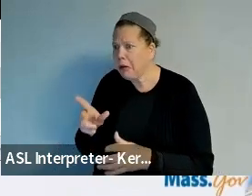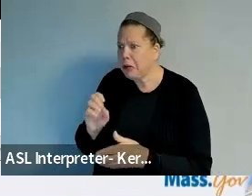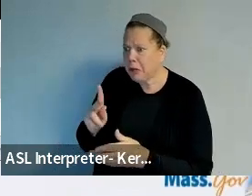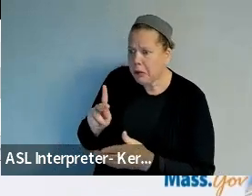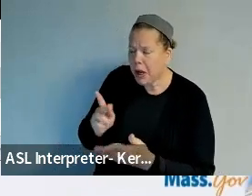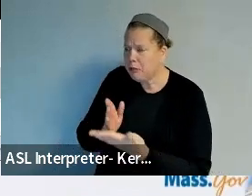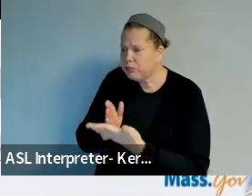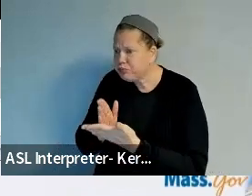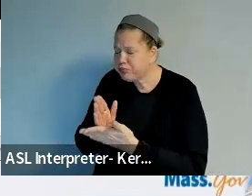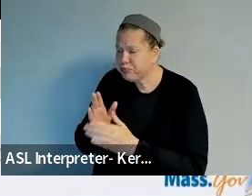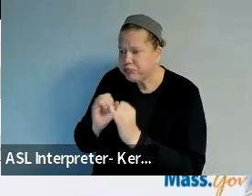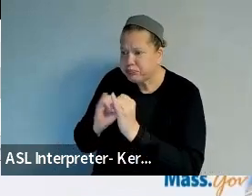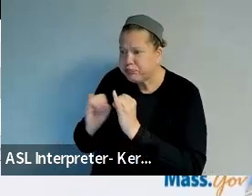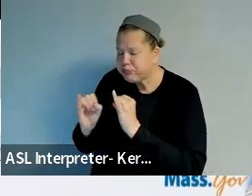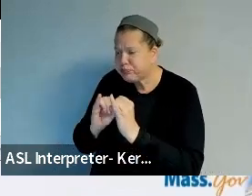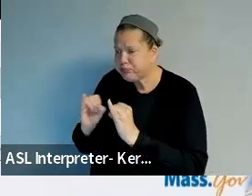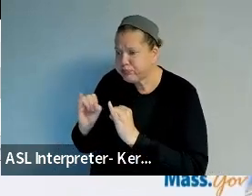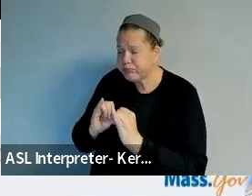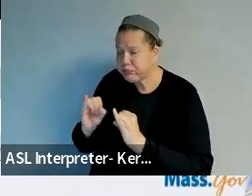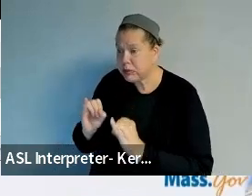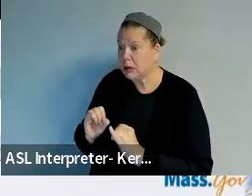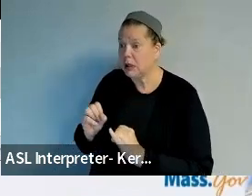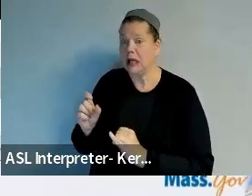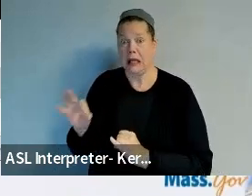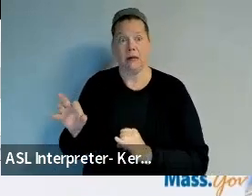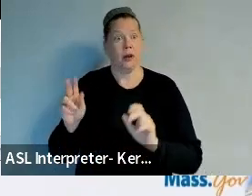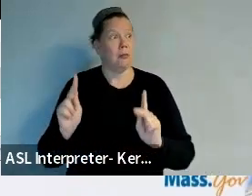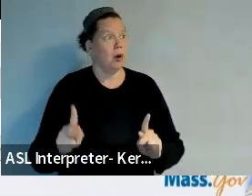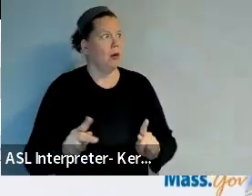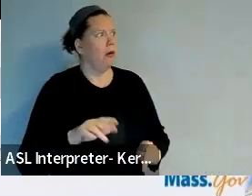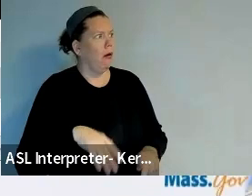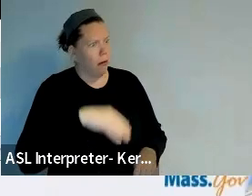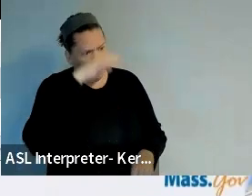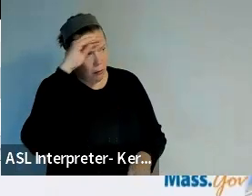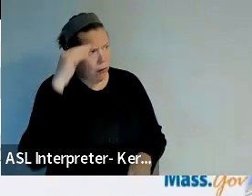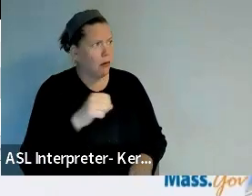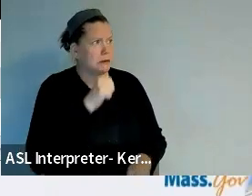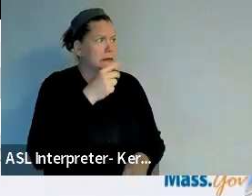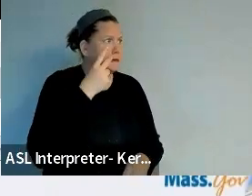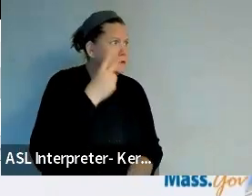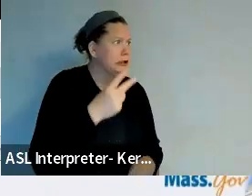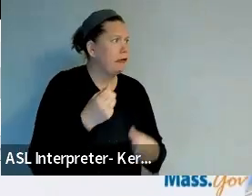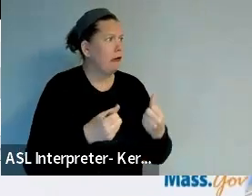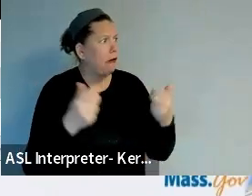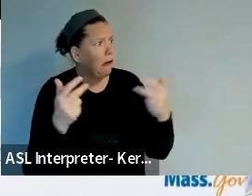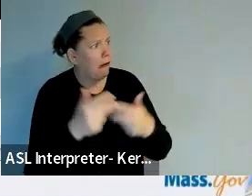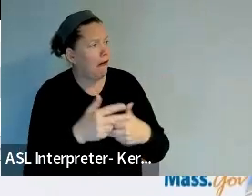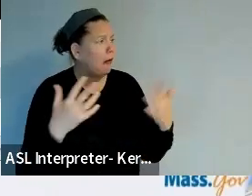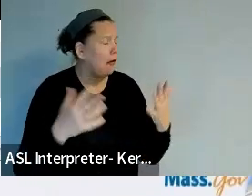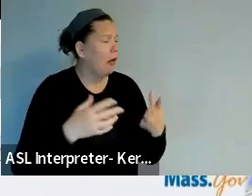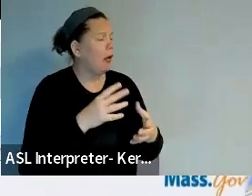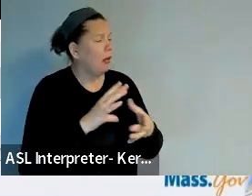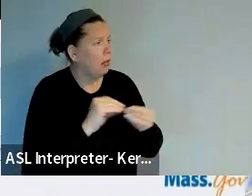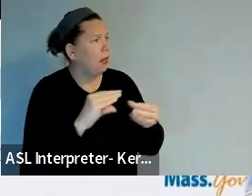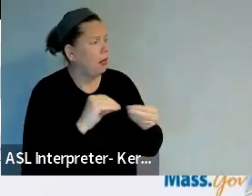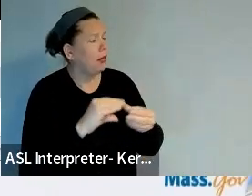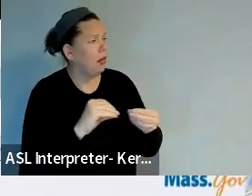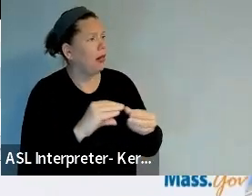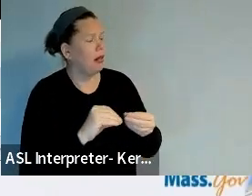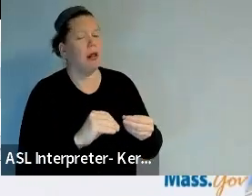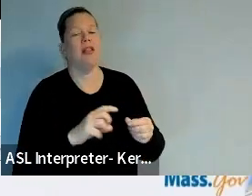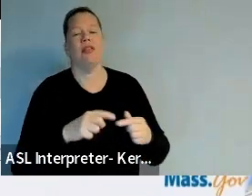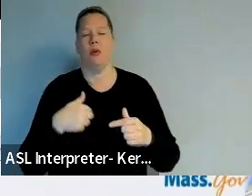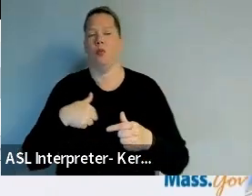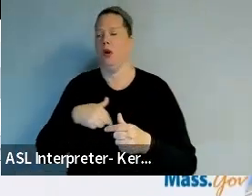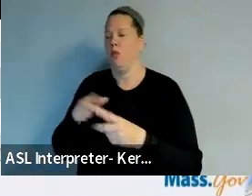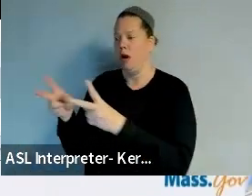prompt, Individual's comment. For our case, we will select Yes and then input into